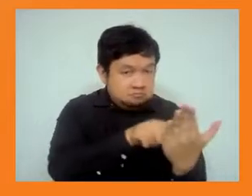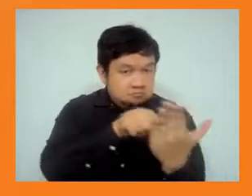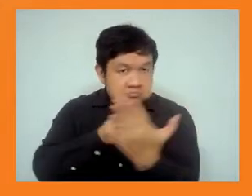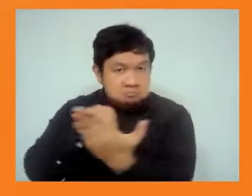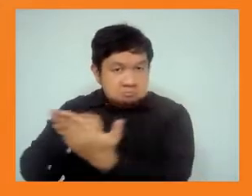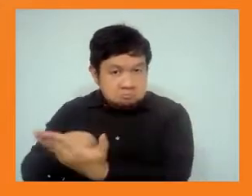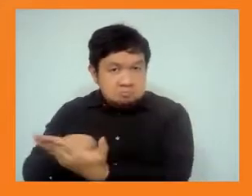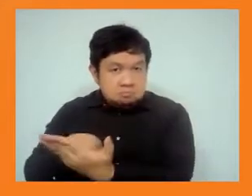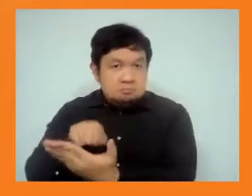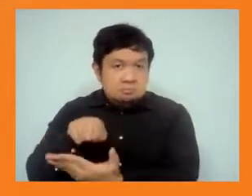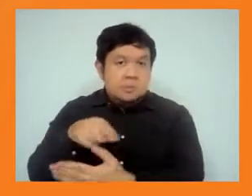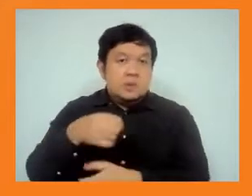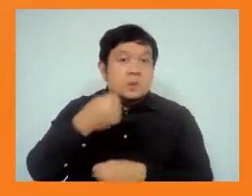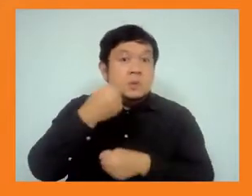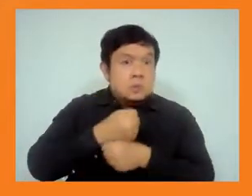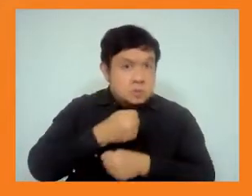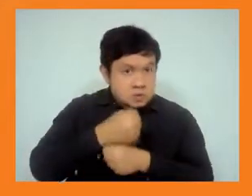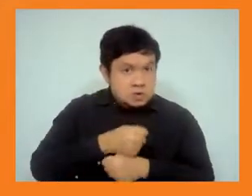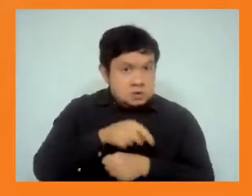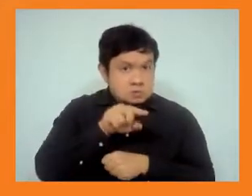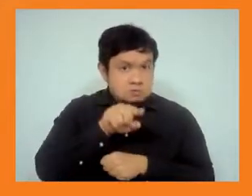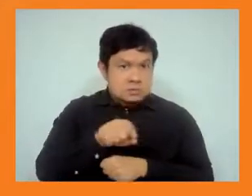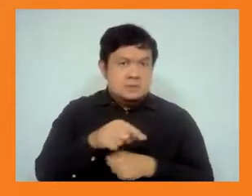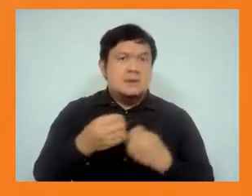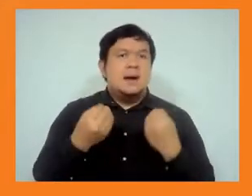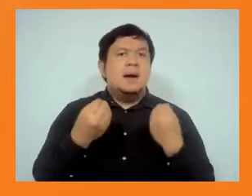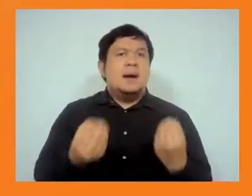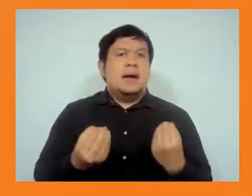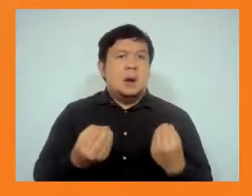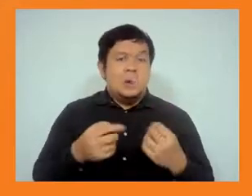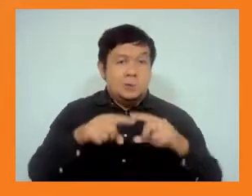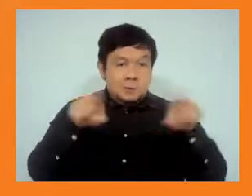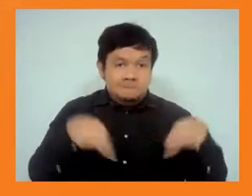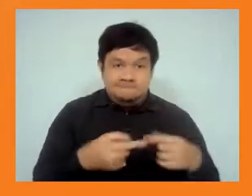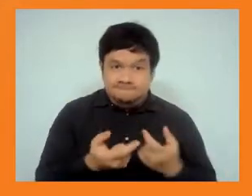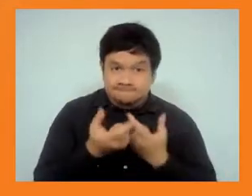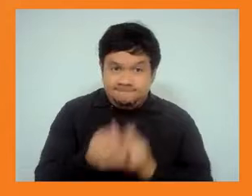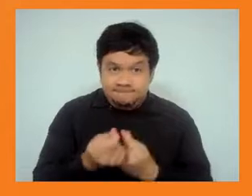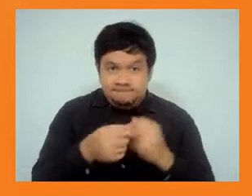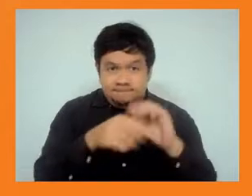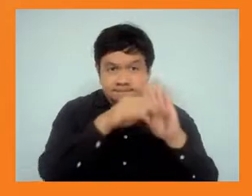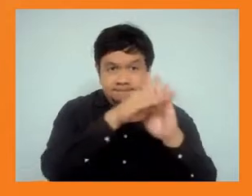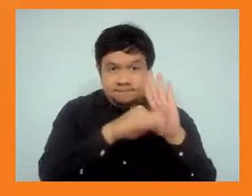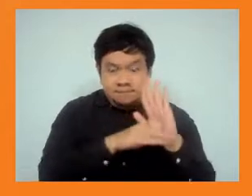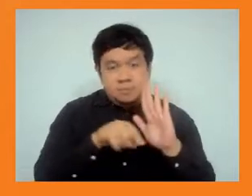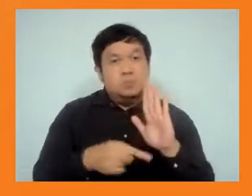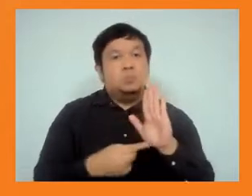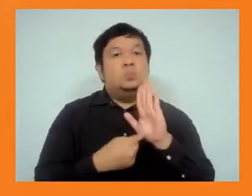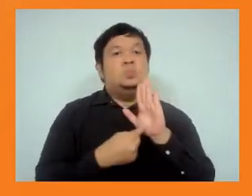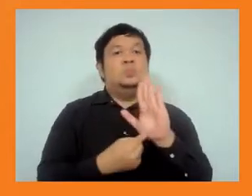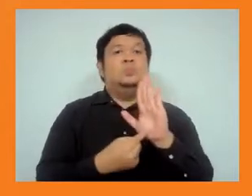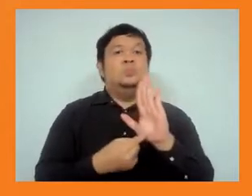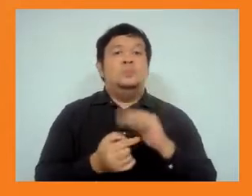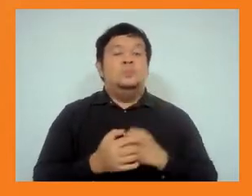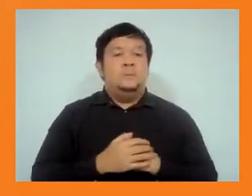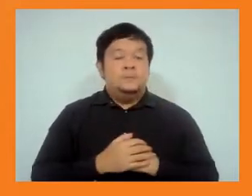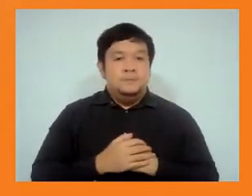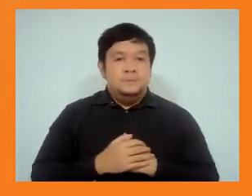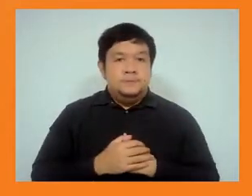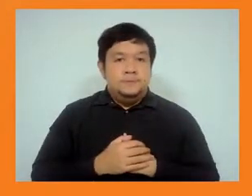made wait for. And the lack of a clear, transparent, cumulative information is really ruining